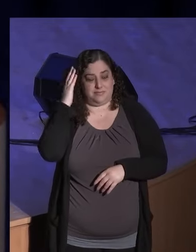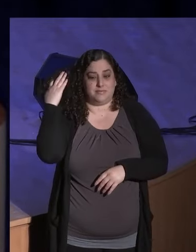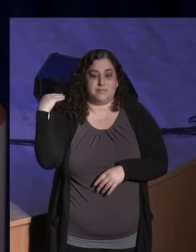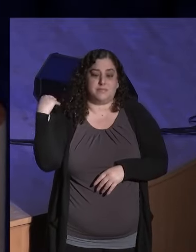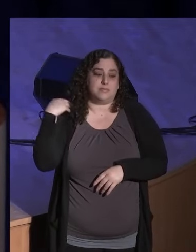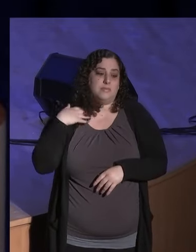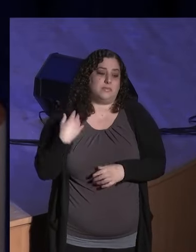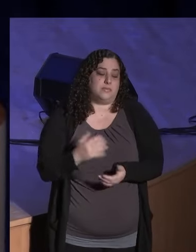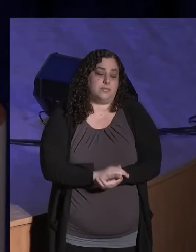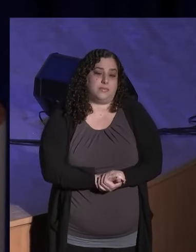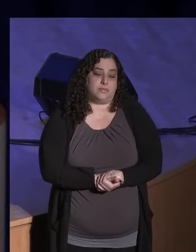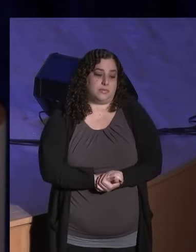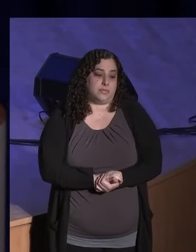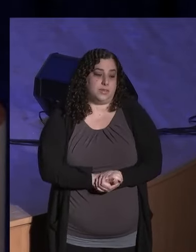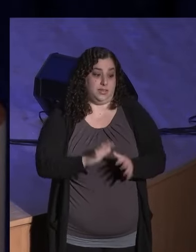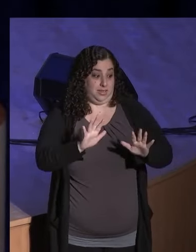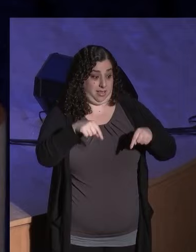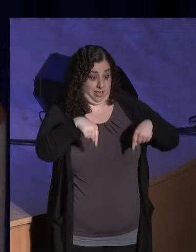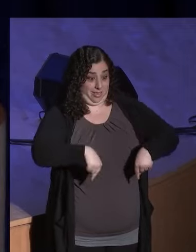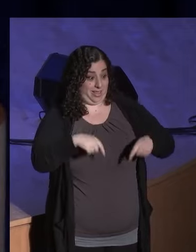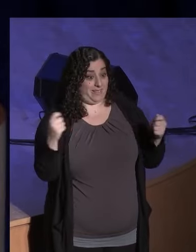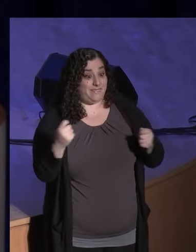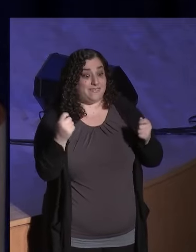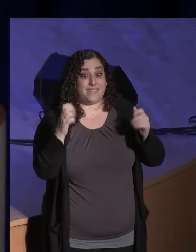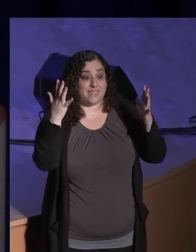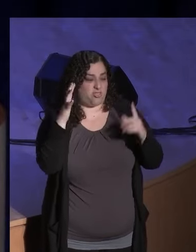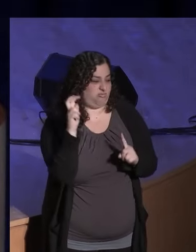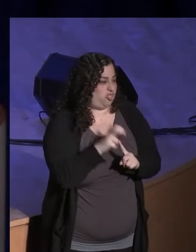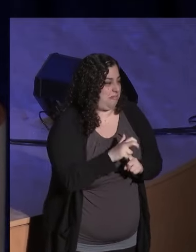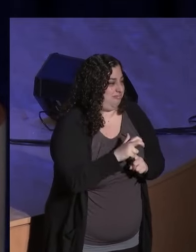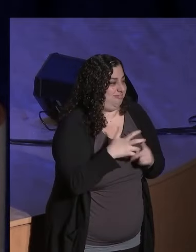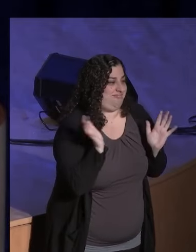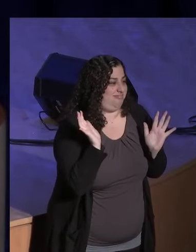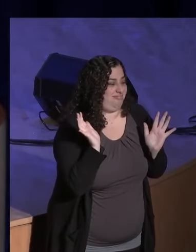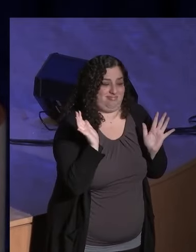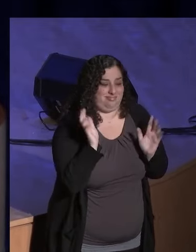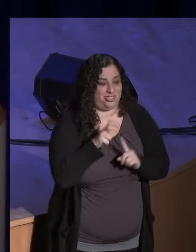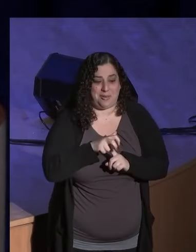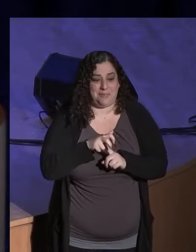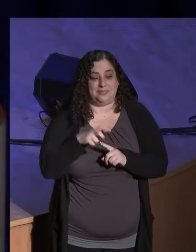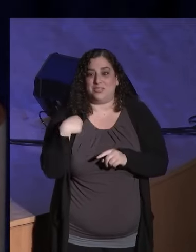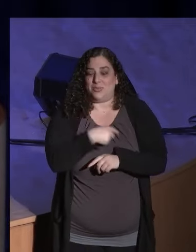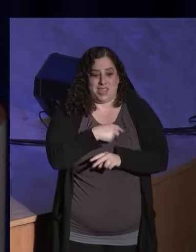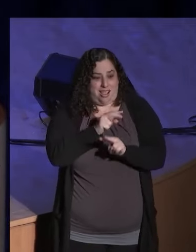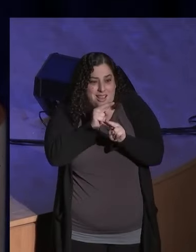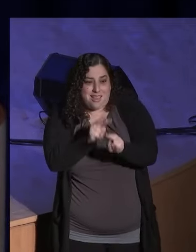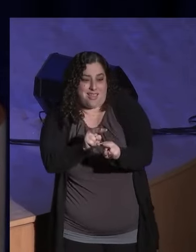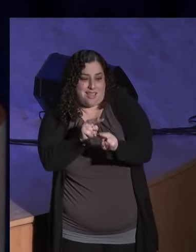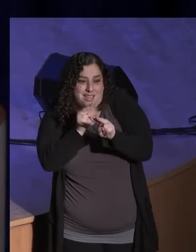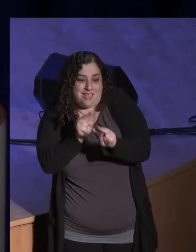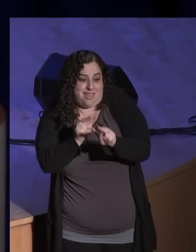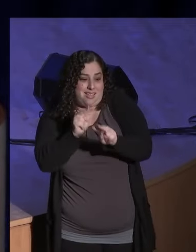It's going to be a great festival, and I'm just really looking forward to everything that we have to see and do. And